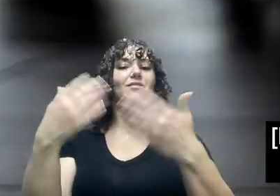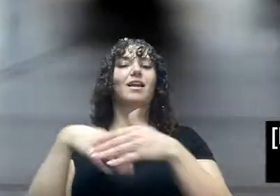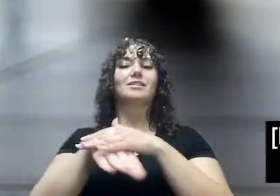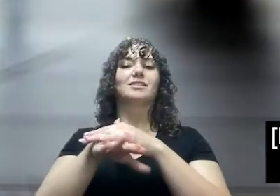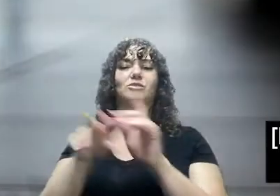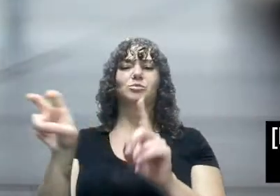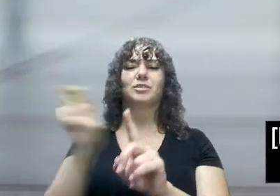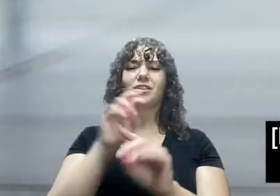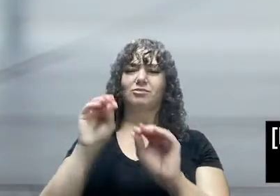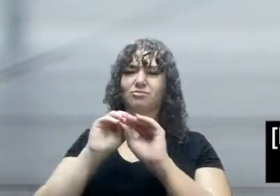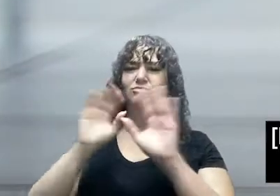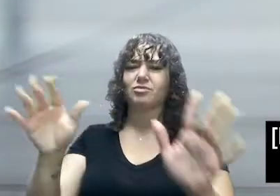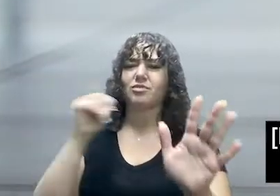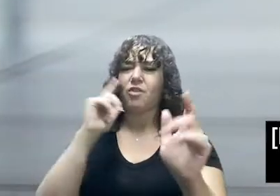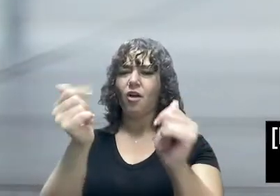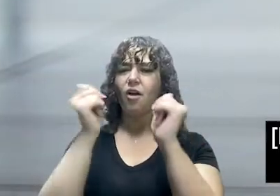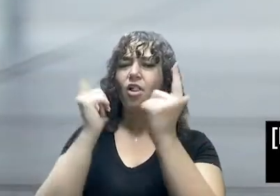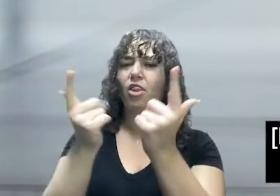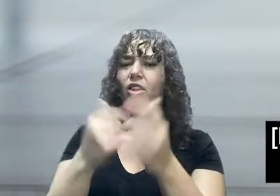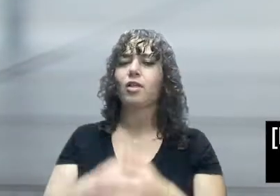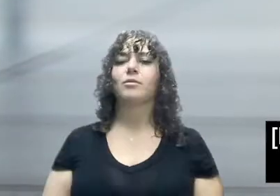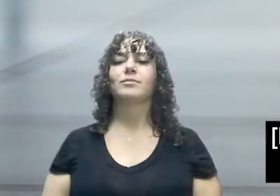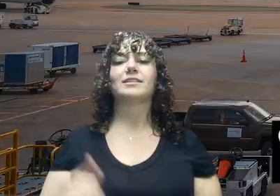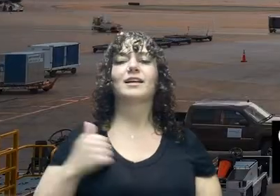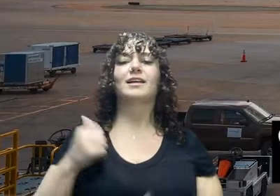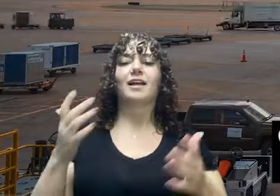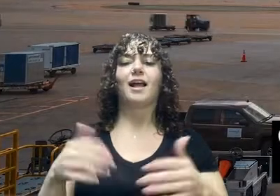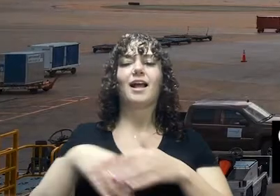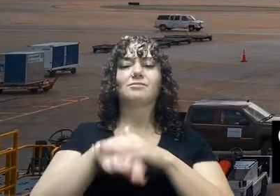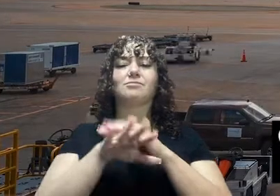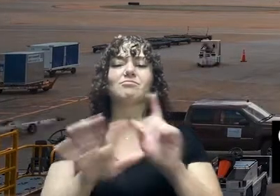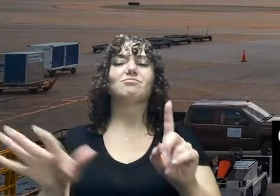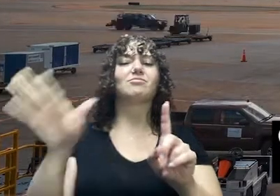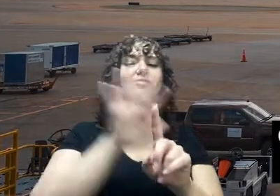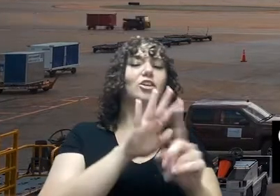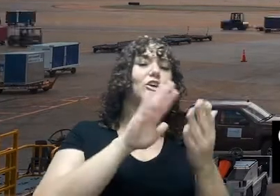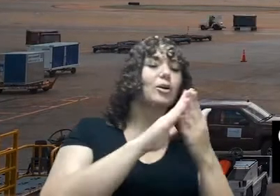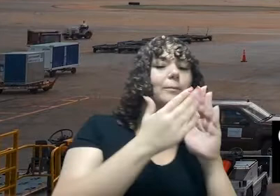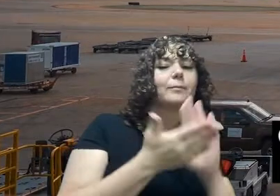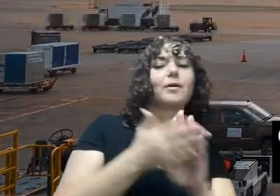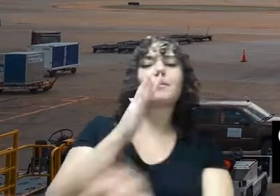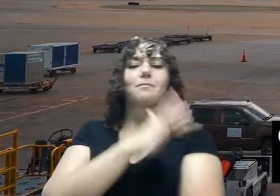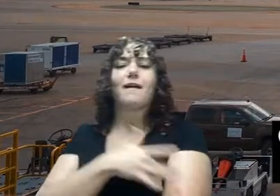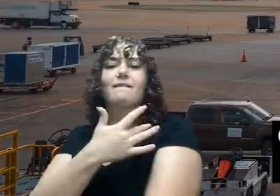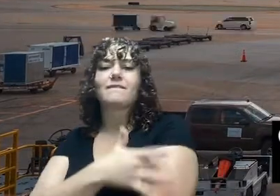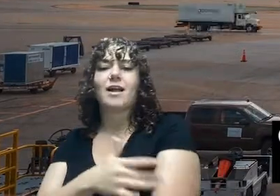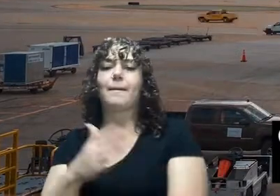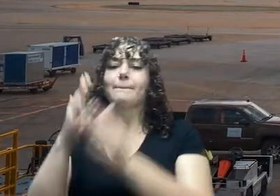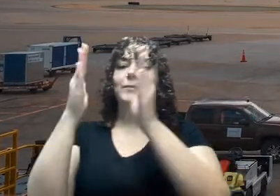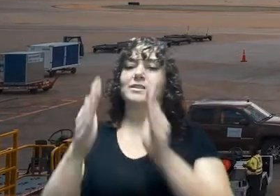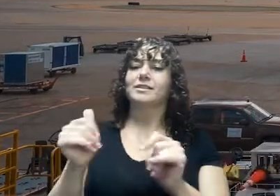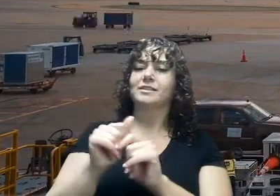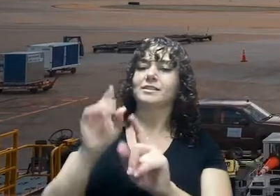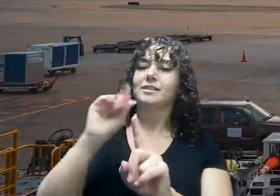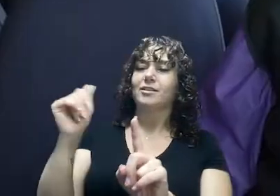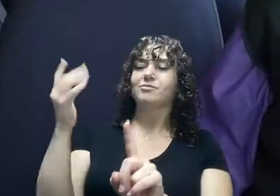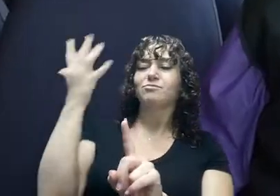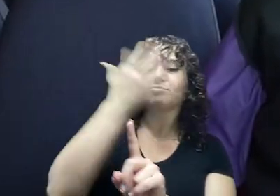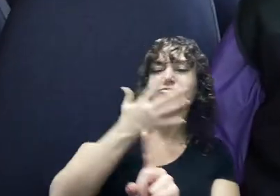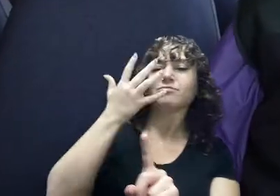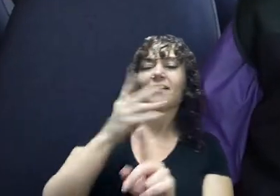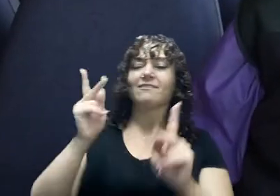Providing accessible transportation is vital for all Canadians to access every community and province. Persons